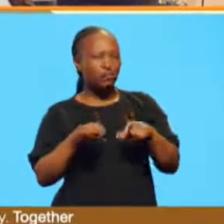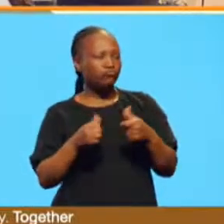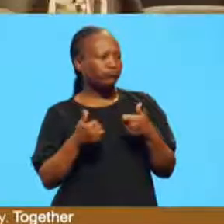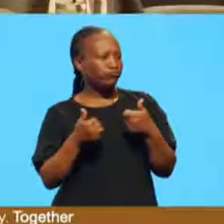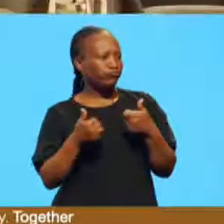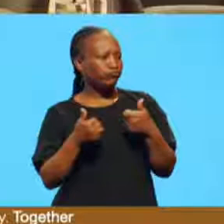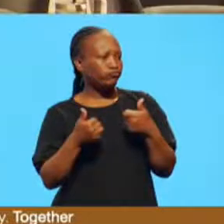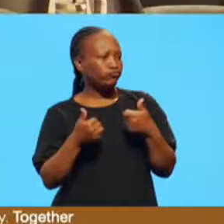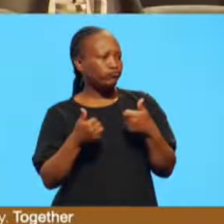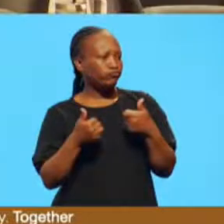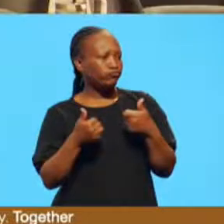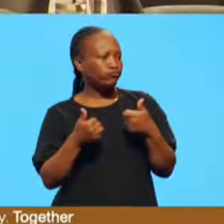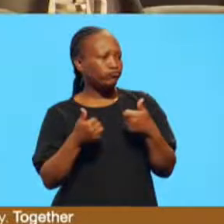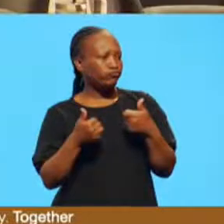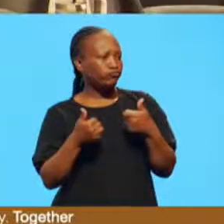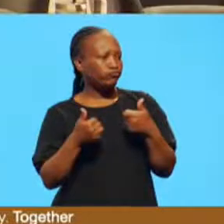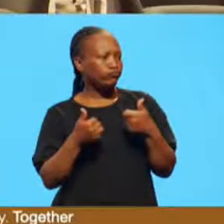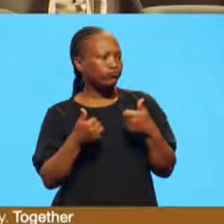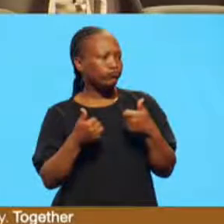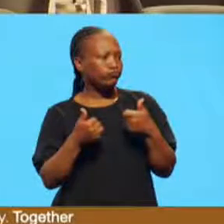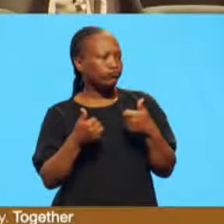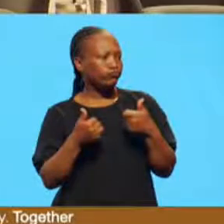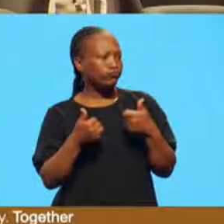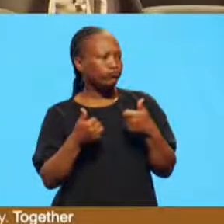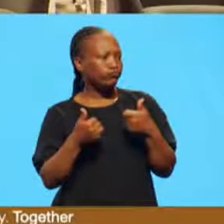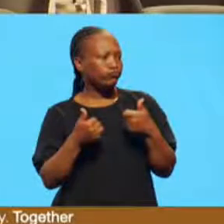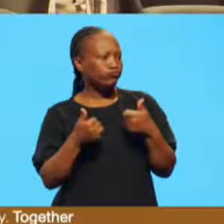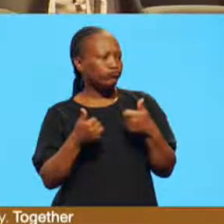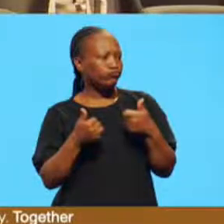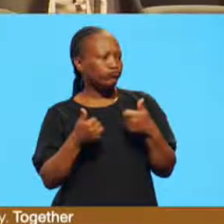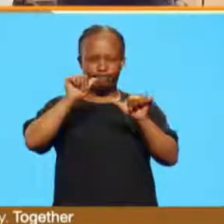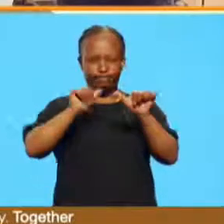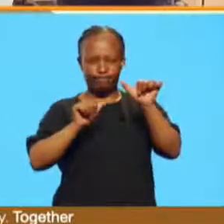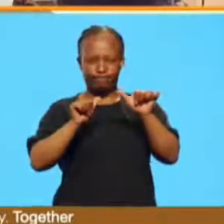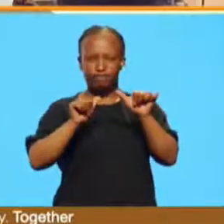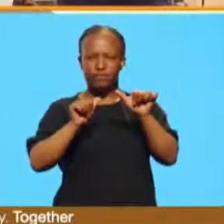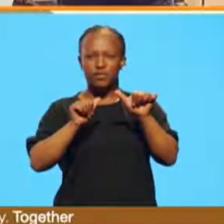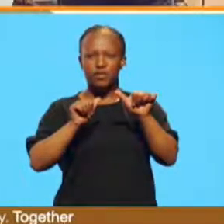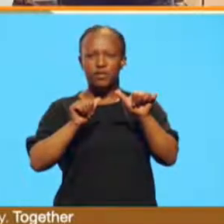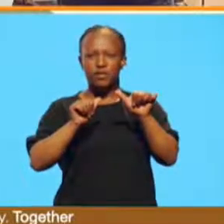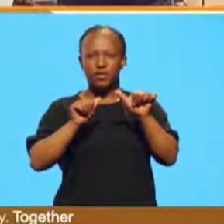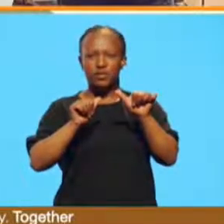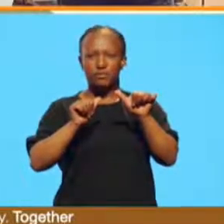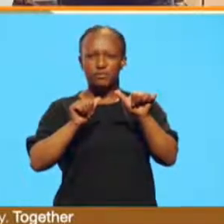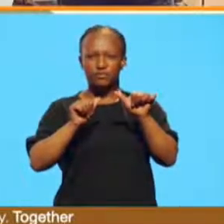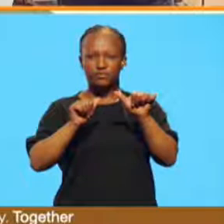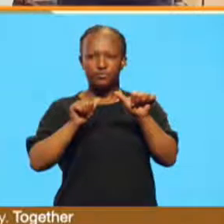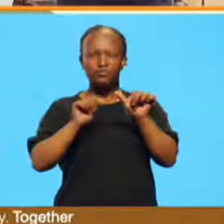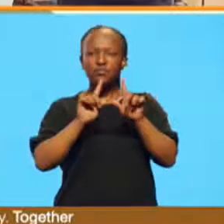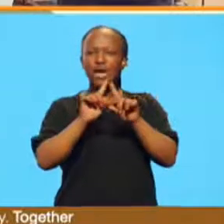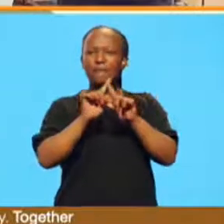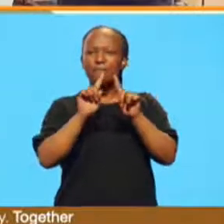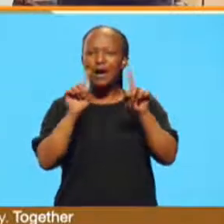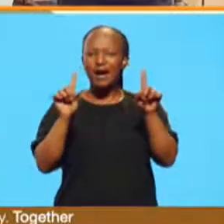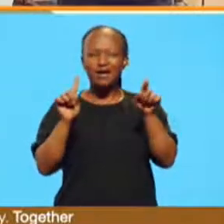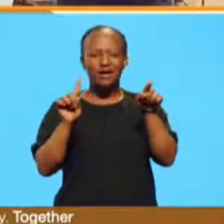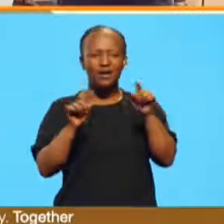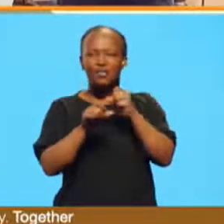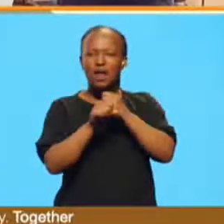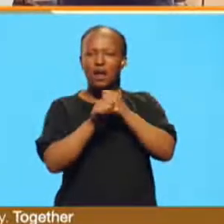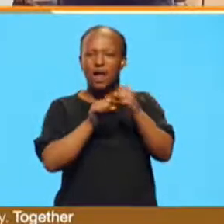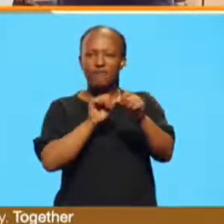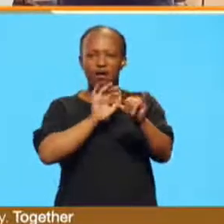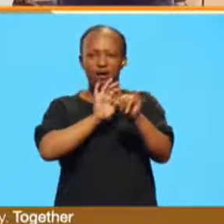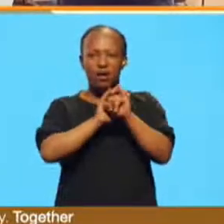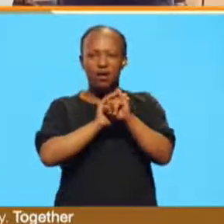go and do a need assessment, because there, these people should watch over, but they didn't recognize their